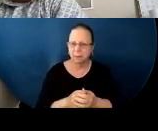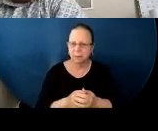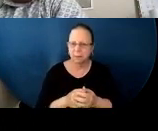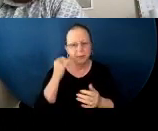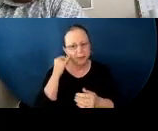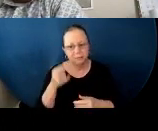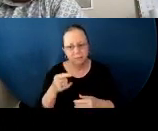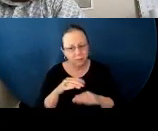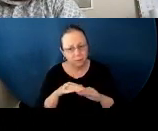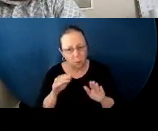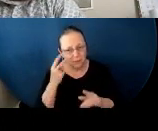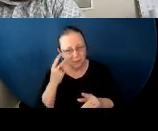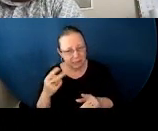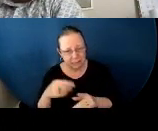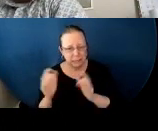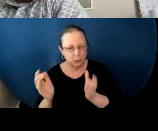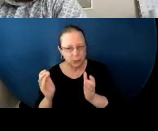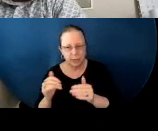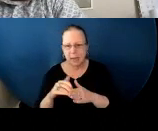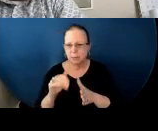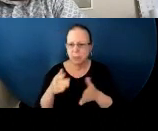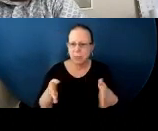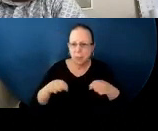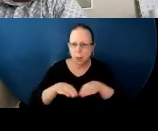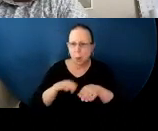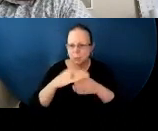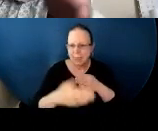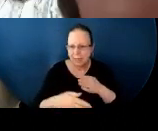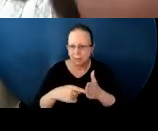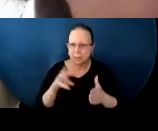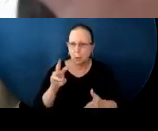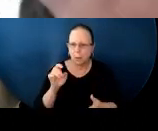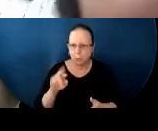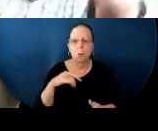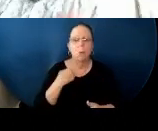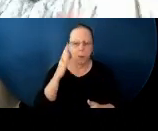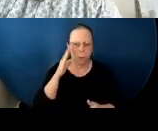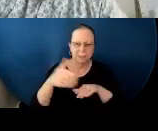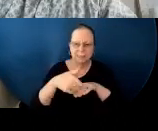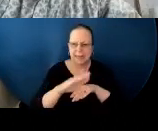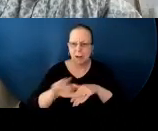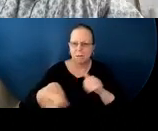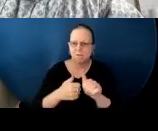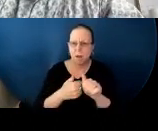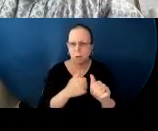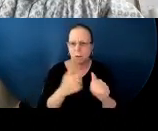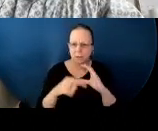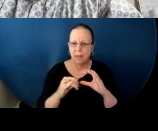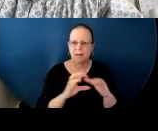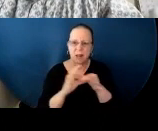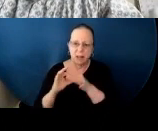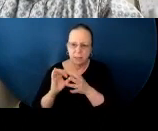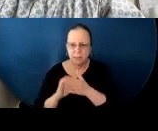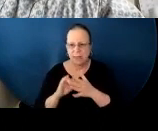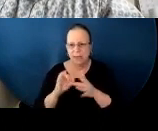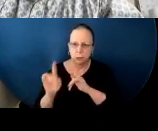don't see it in the chat or at the close of this webinar, we'll be sending out a follow-up email that will also have the link to that survey, and then we'll prod